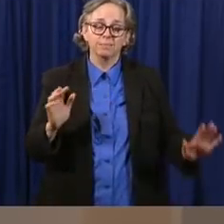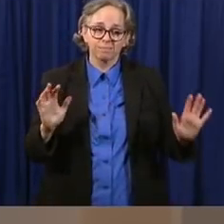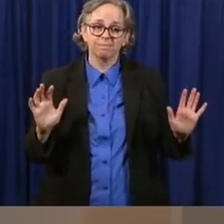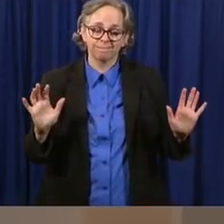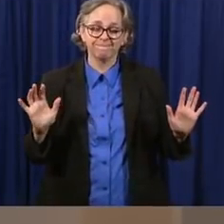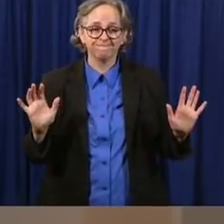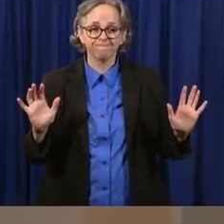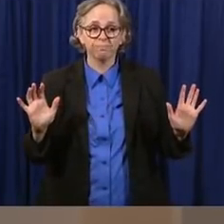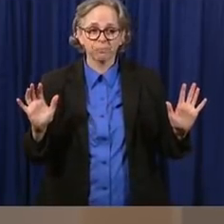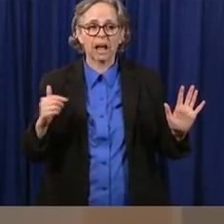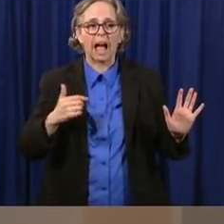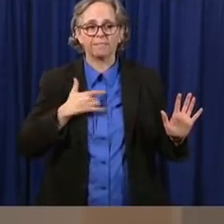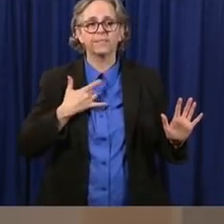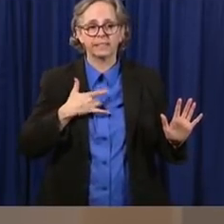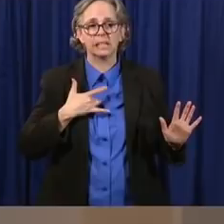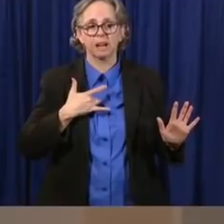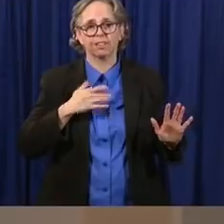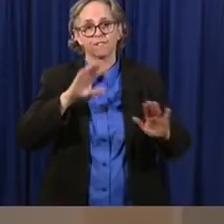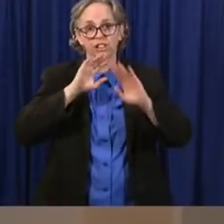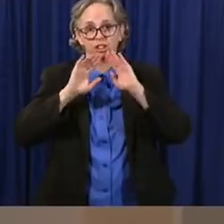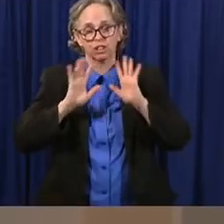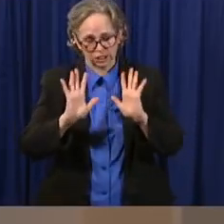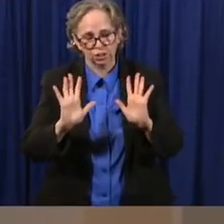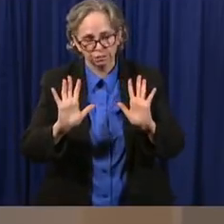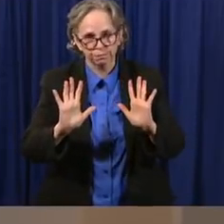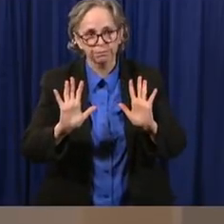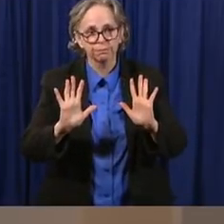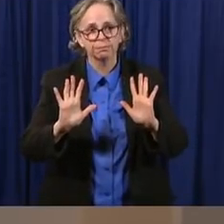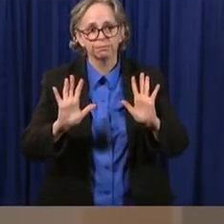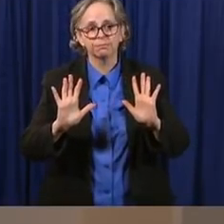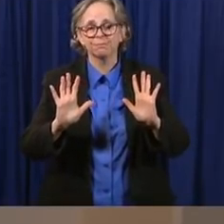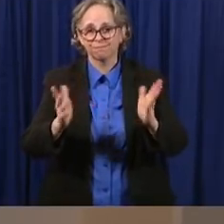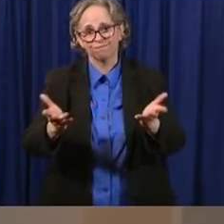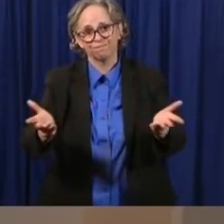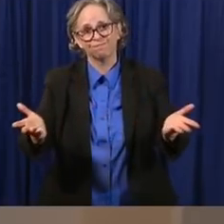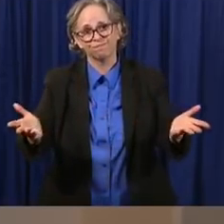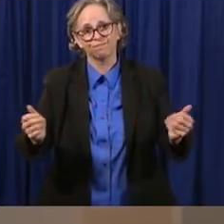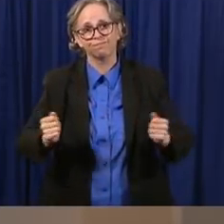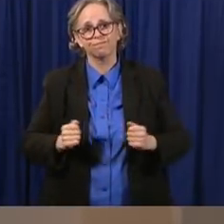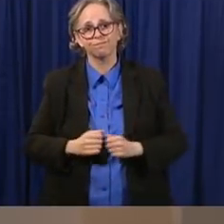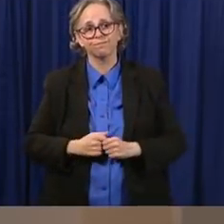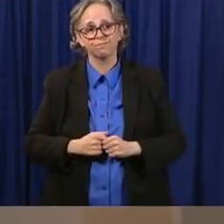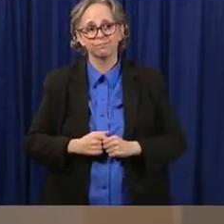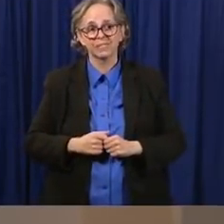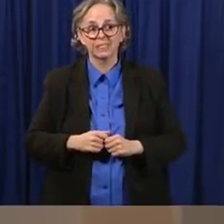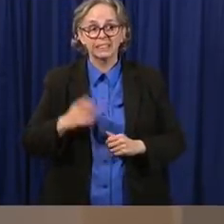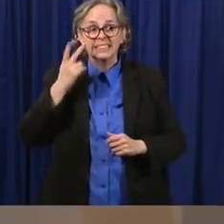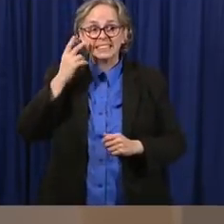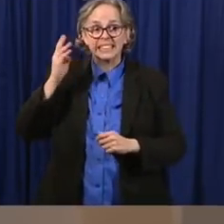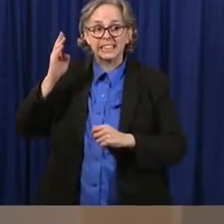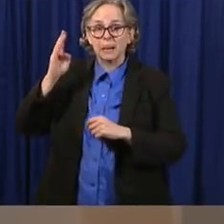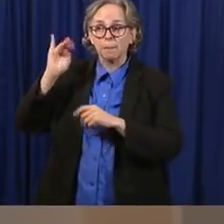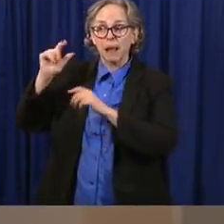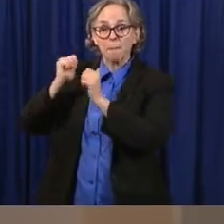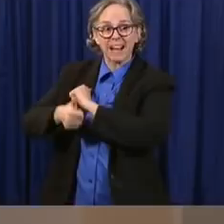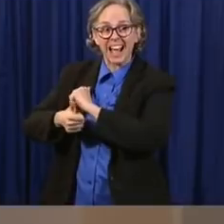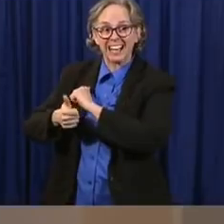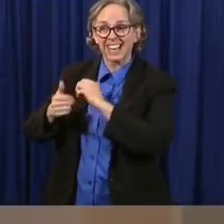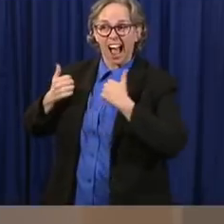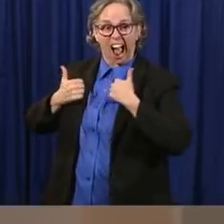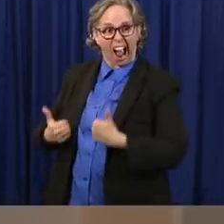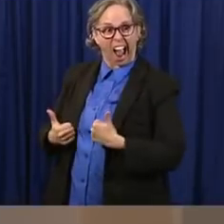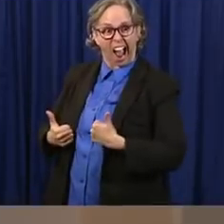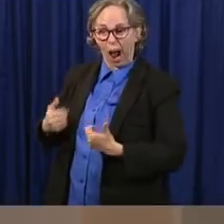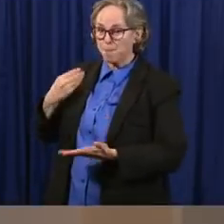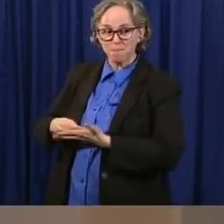feel the frustration that sometimes comes our way, because you see that somebody passes a bill and then you think that, well, that money's out there and we're